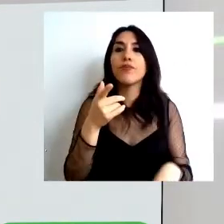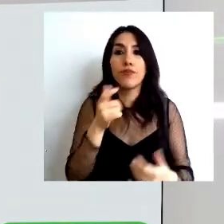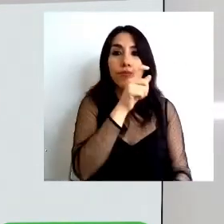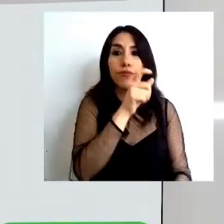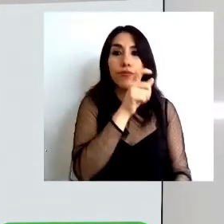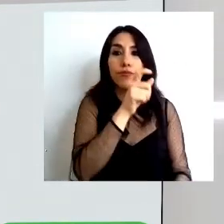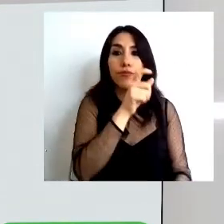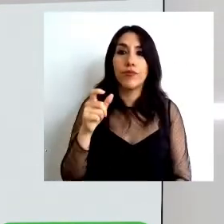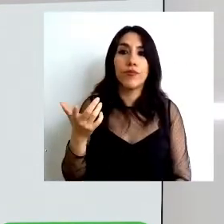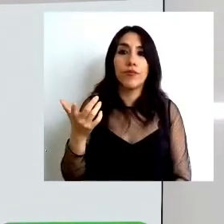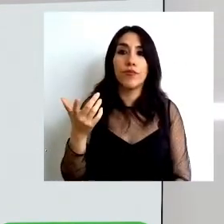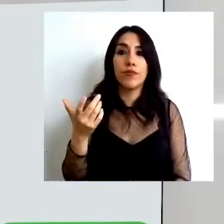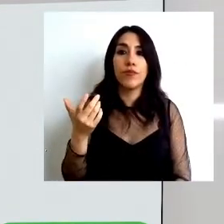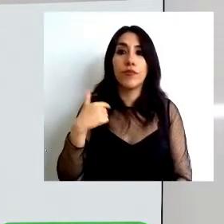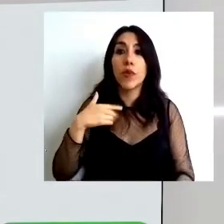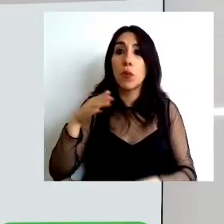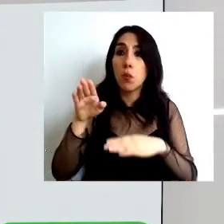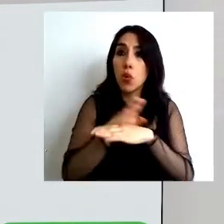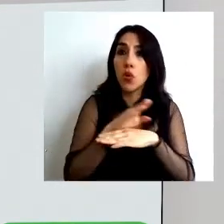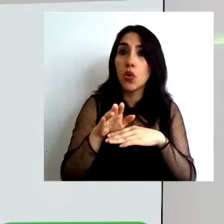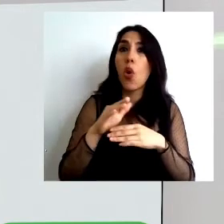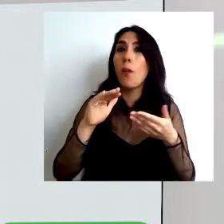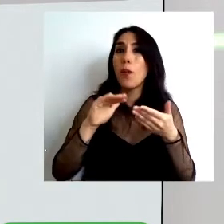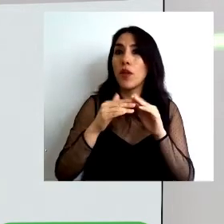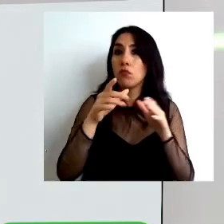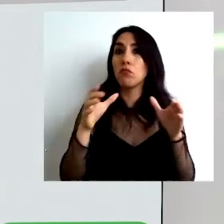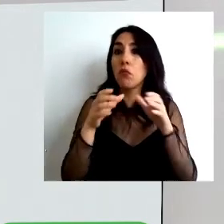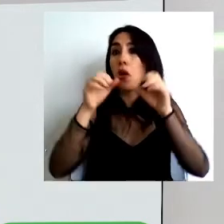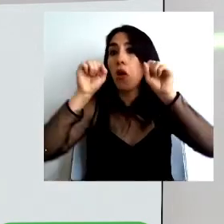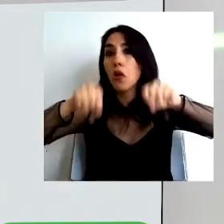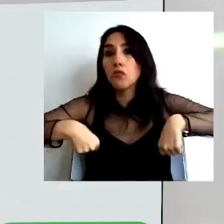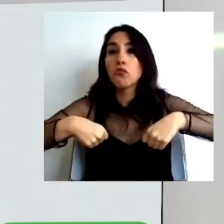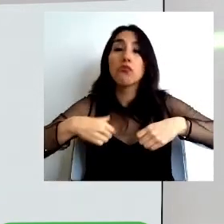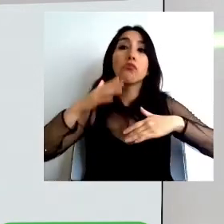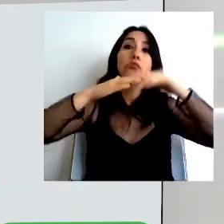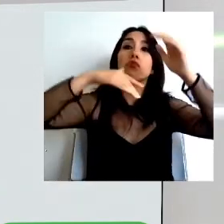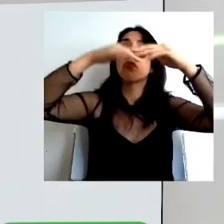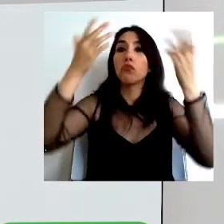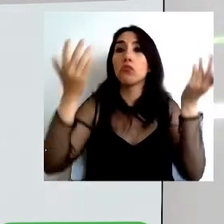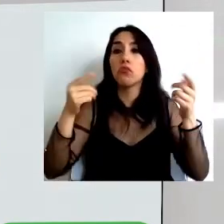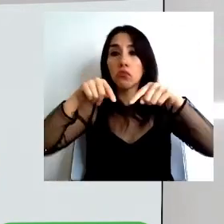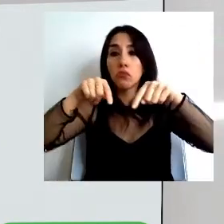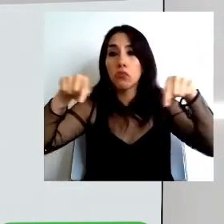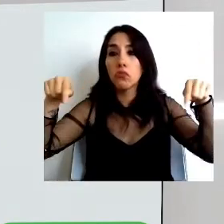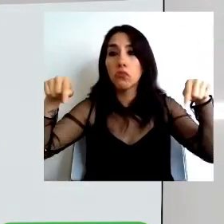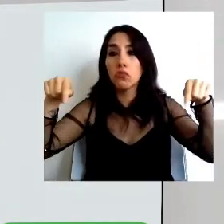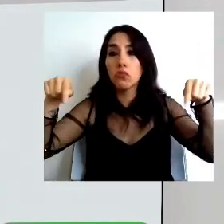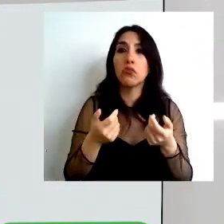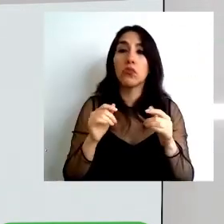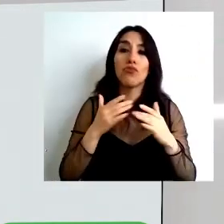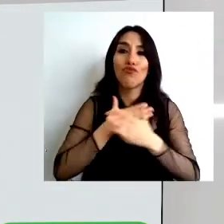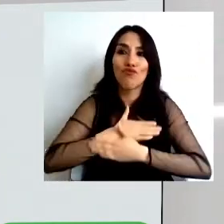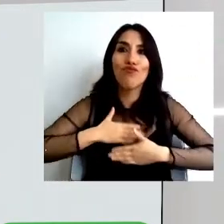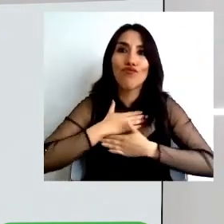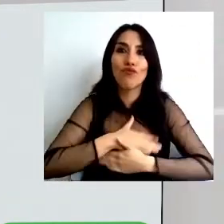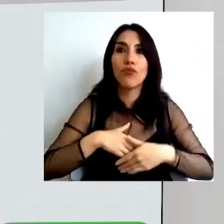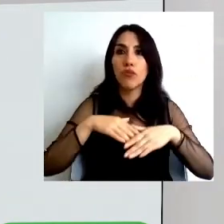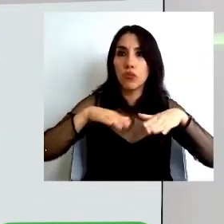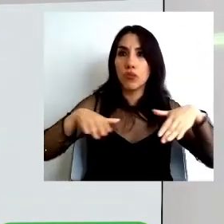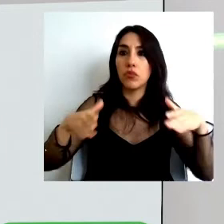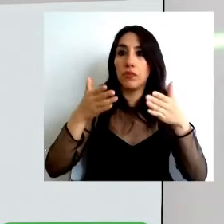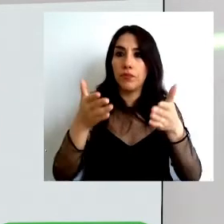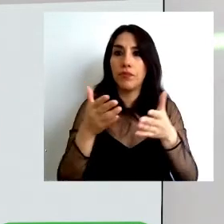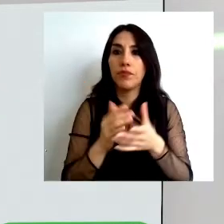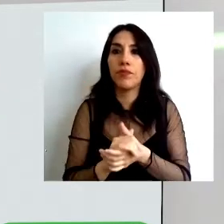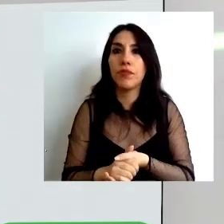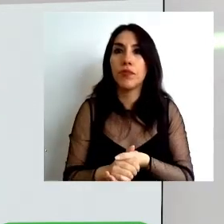for children with Kaboom. So instead of Kaboom delivering the service, they started empowering others in an open source